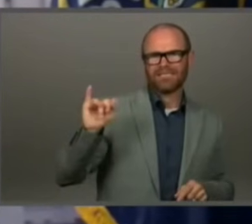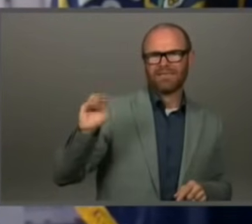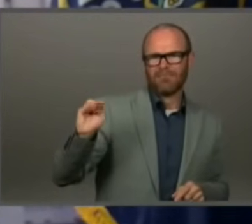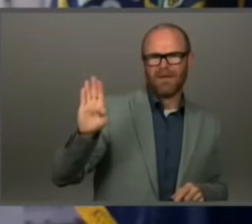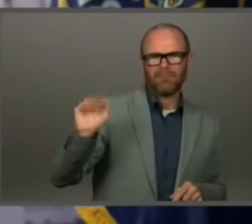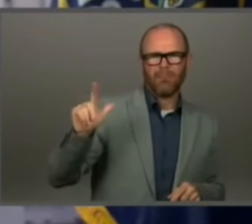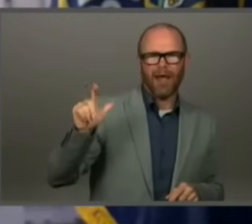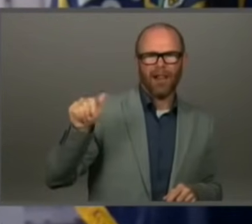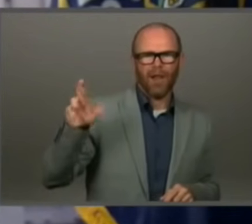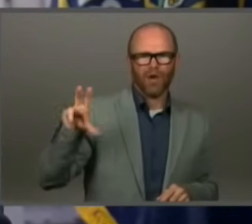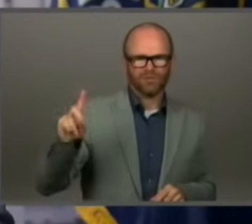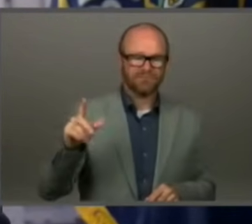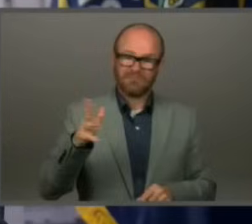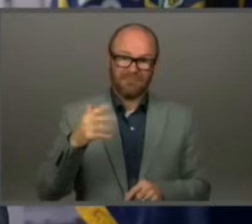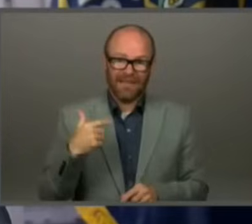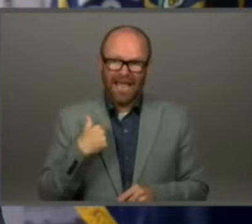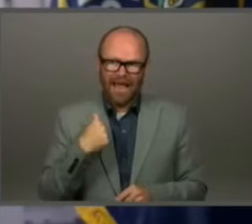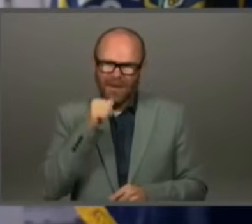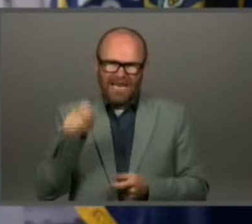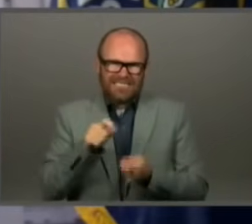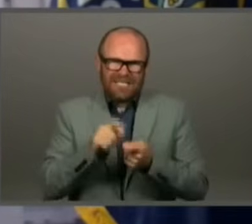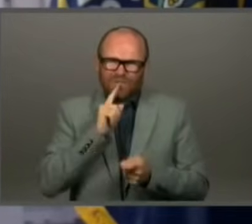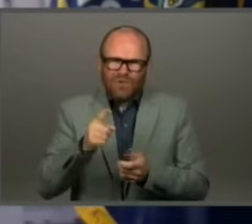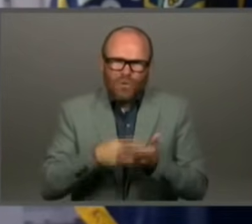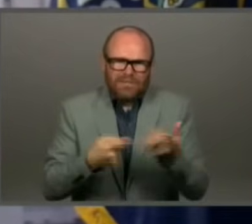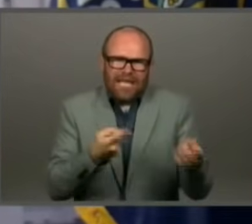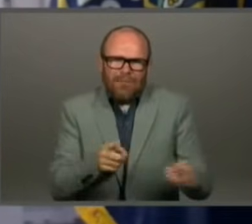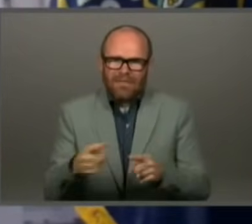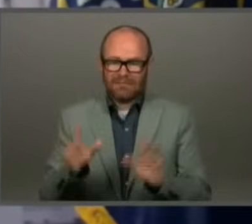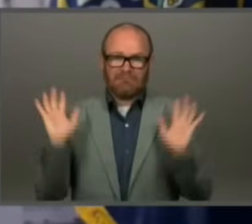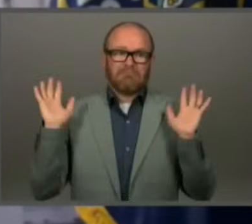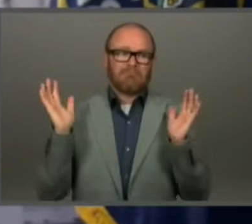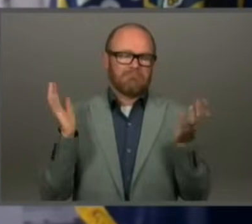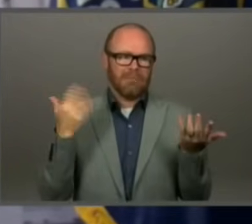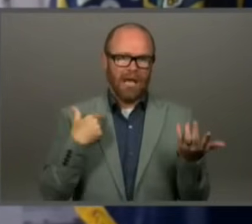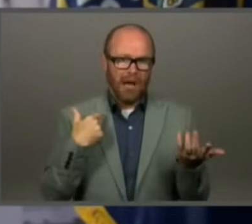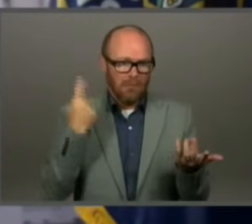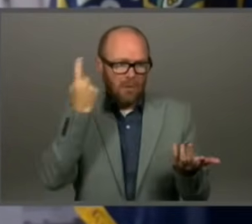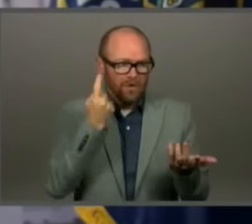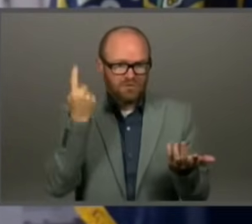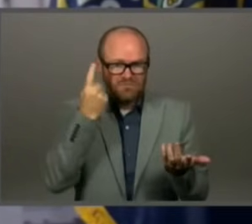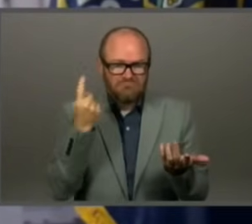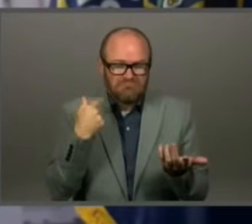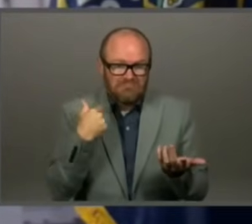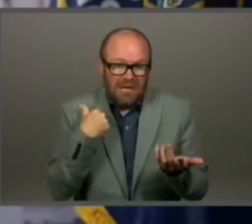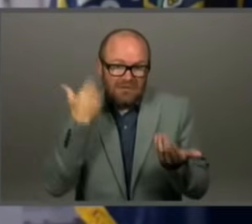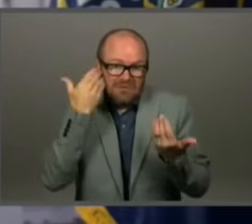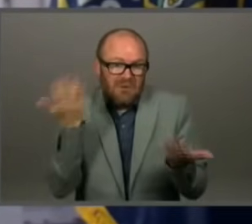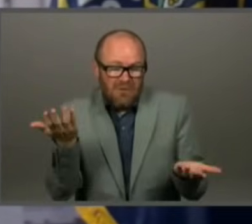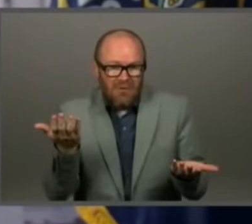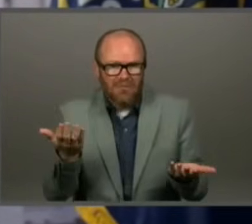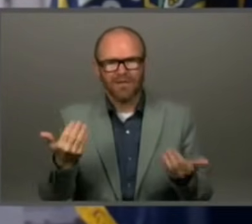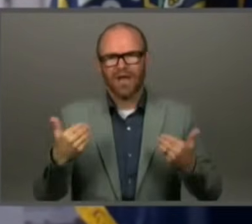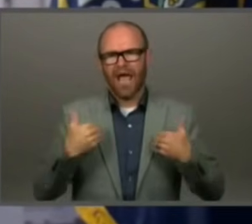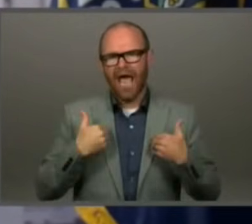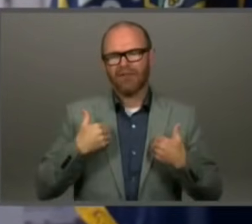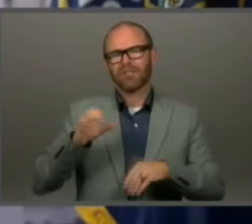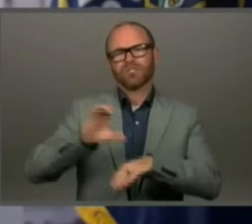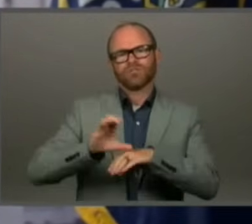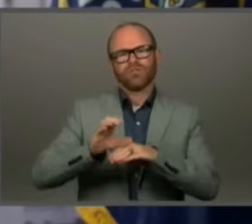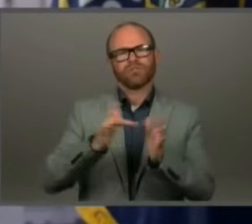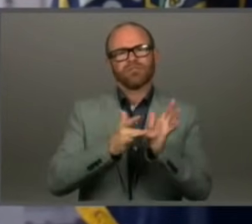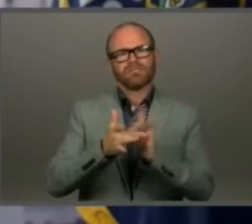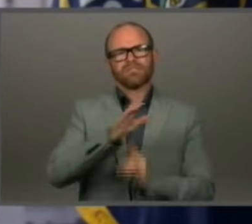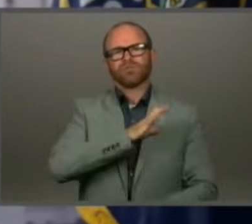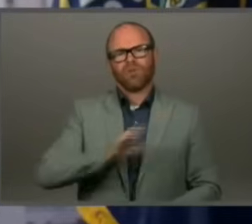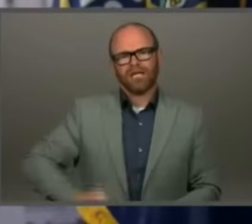else, what was happening. There had to be something out there. And then, of course, to have the Church of Jesus Christ of Latter-day Saints